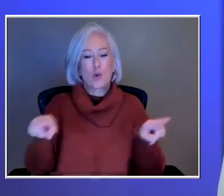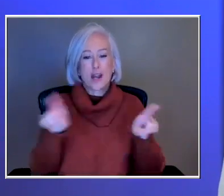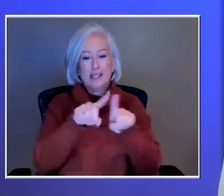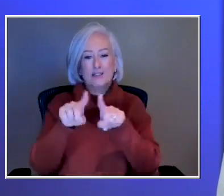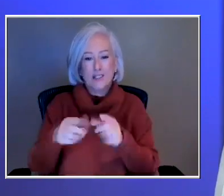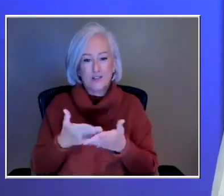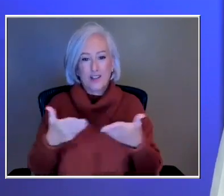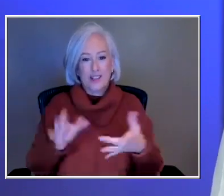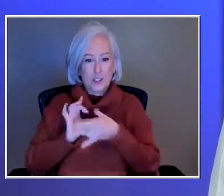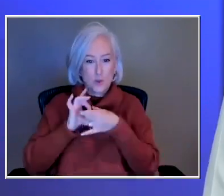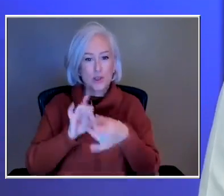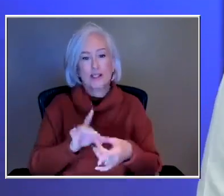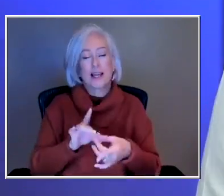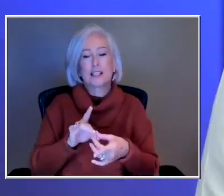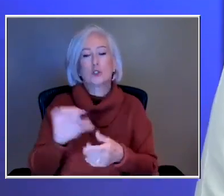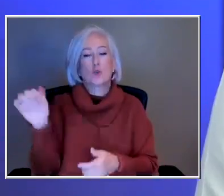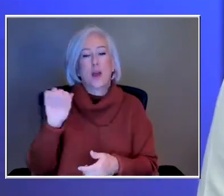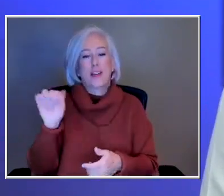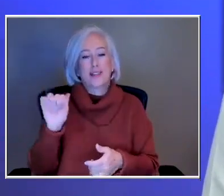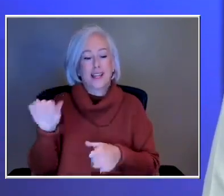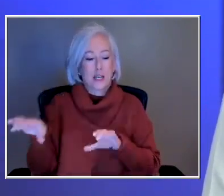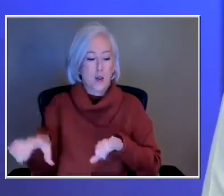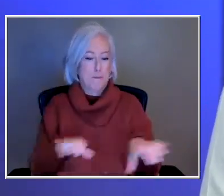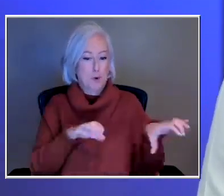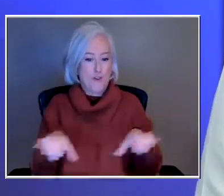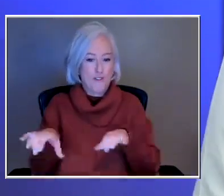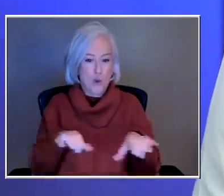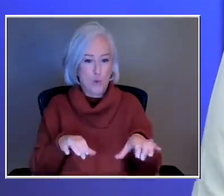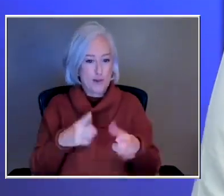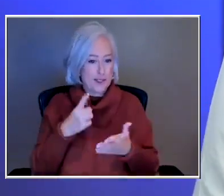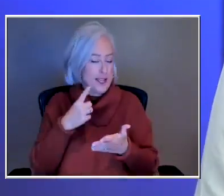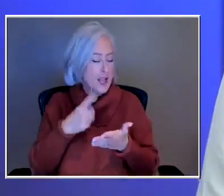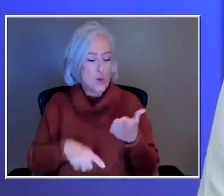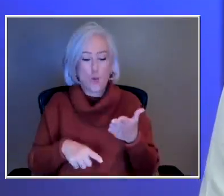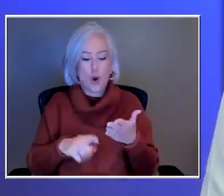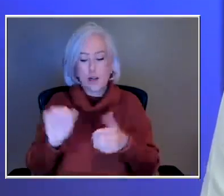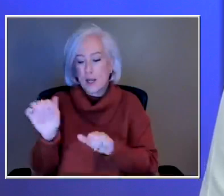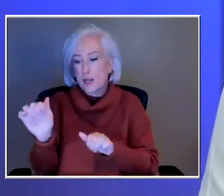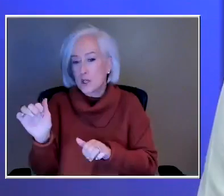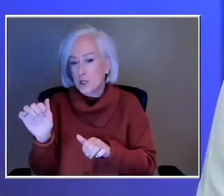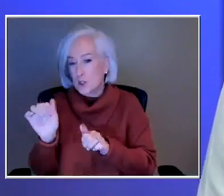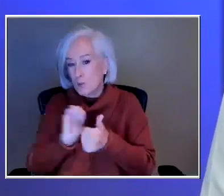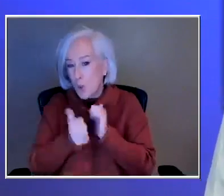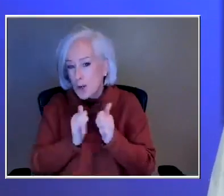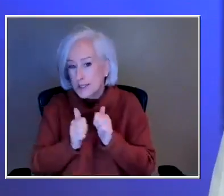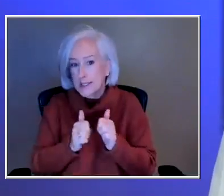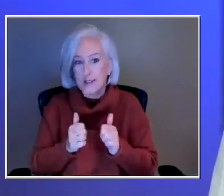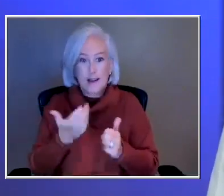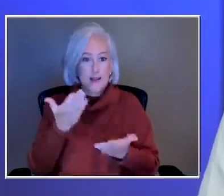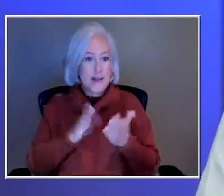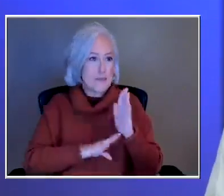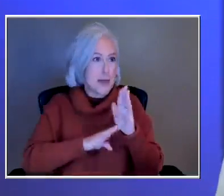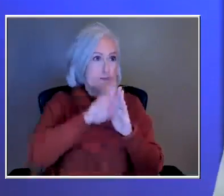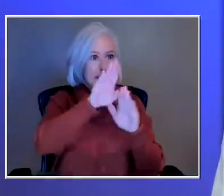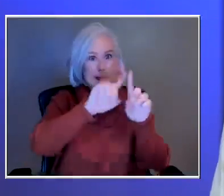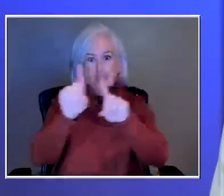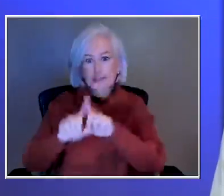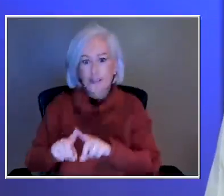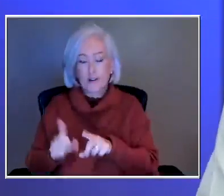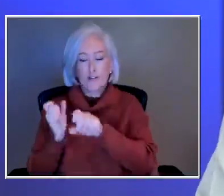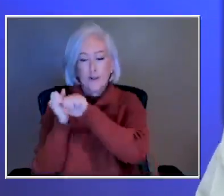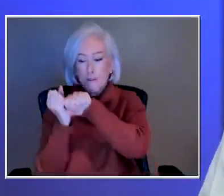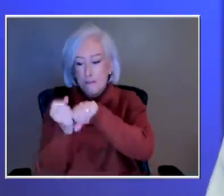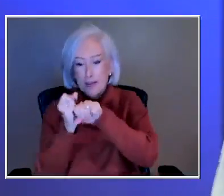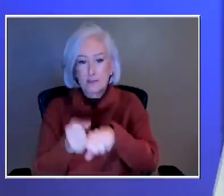depends what type of athlete and what sport they're playing in, because they may peak at very different levels. You know, we see that from baseball to basketball. We see differences